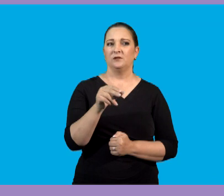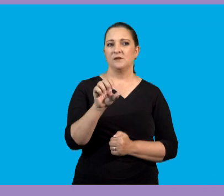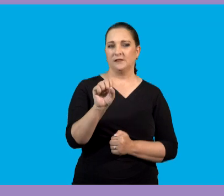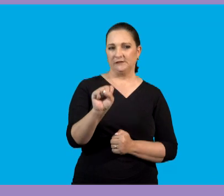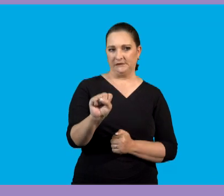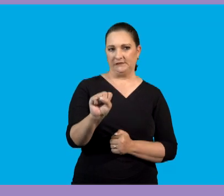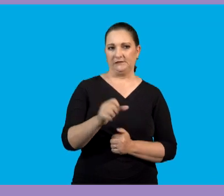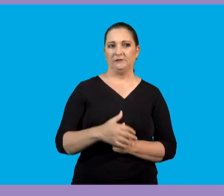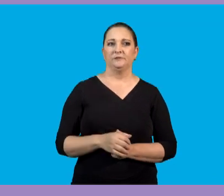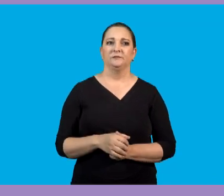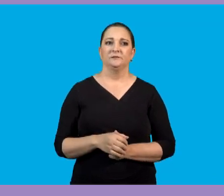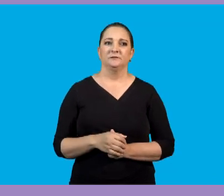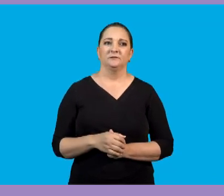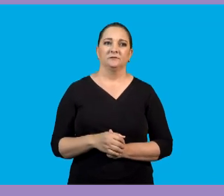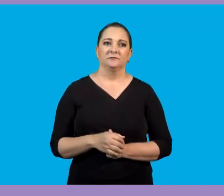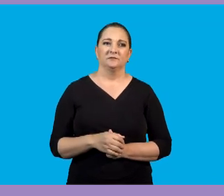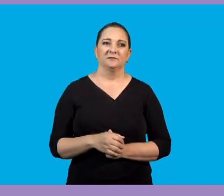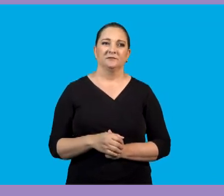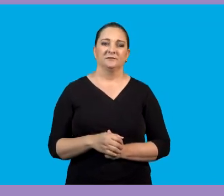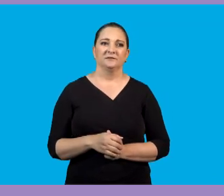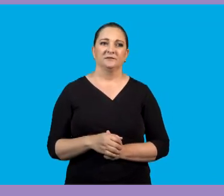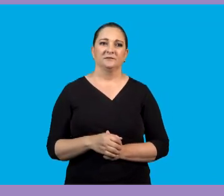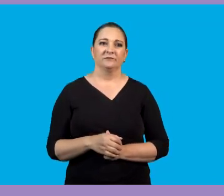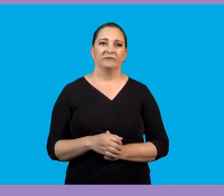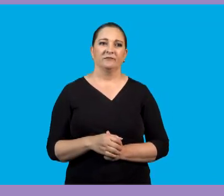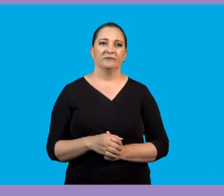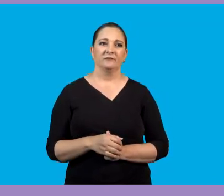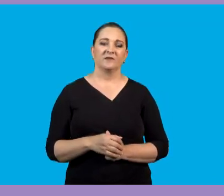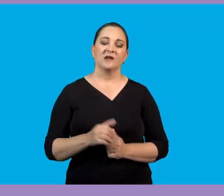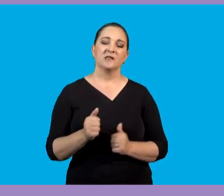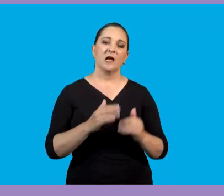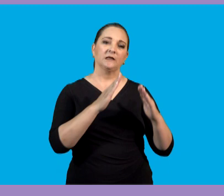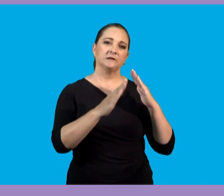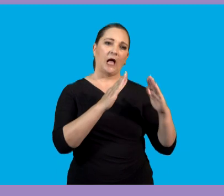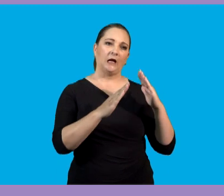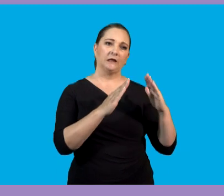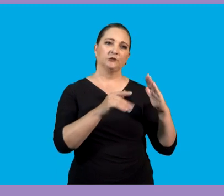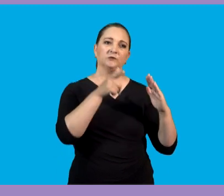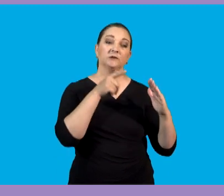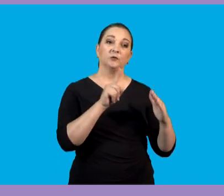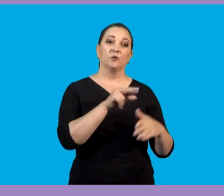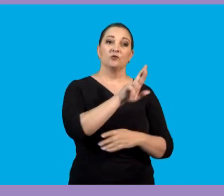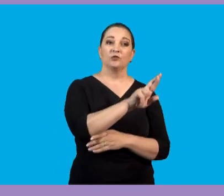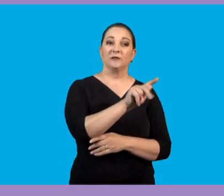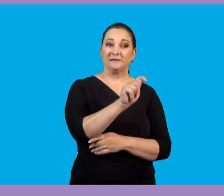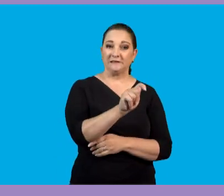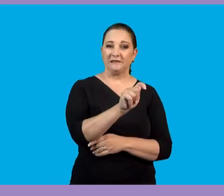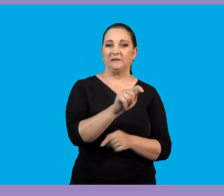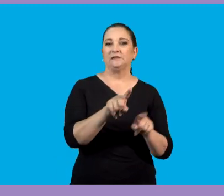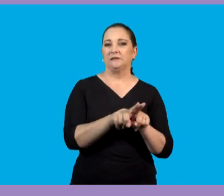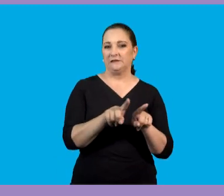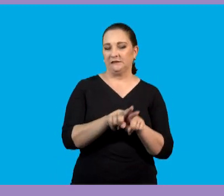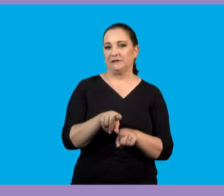angle S, and we have those corresponding sides that we spoke about, which is RT, which is equals